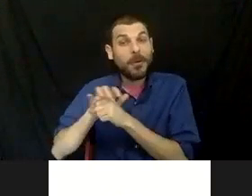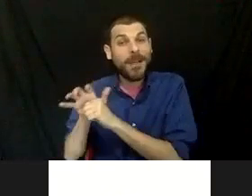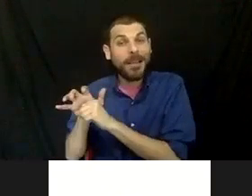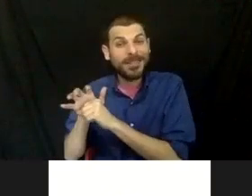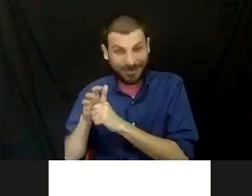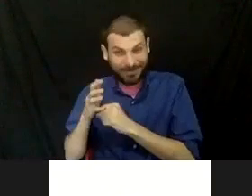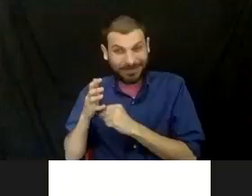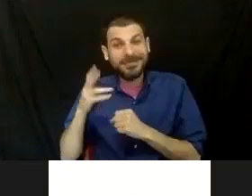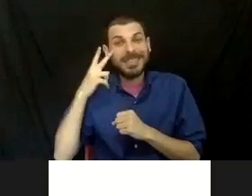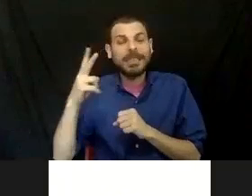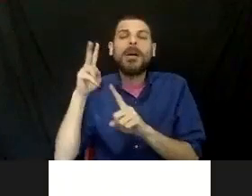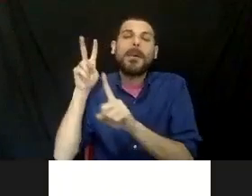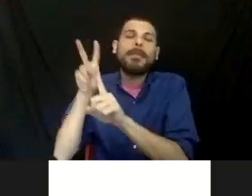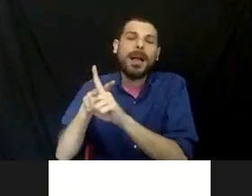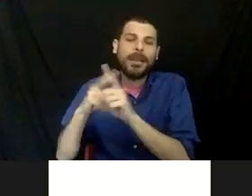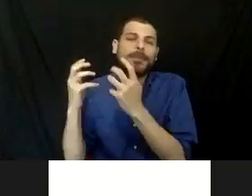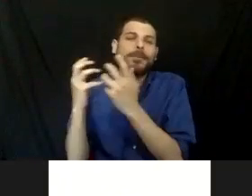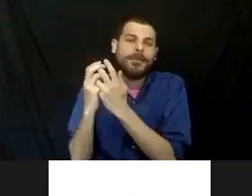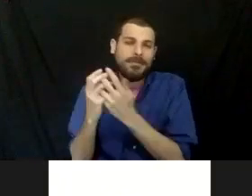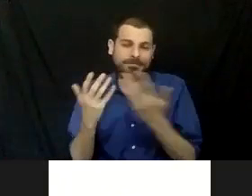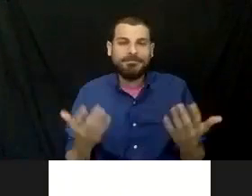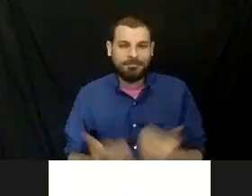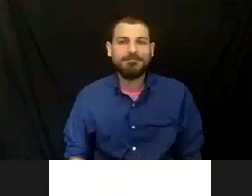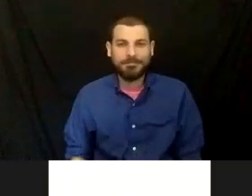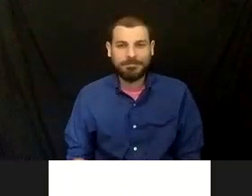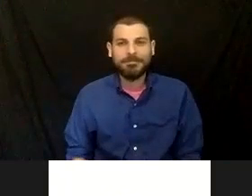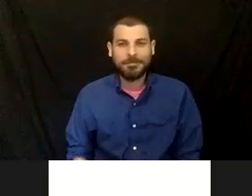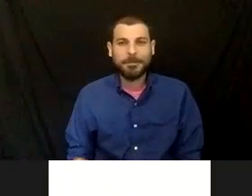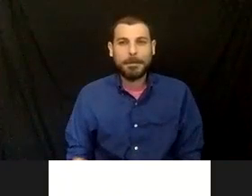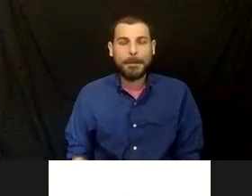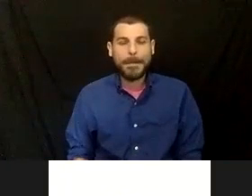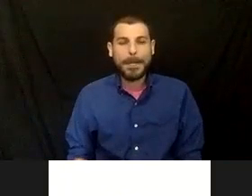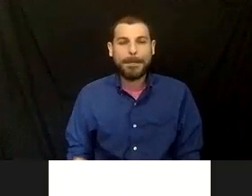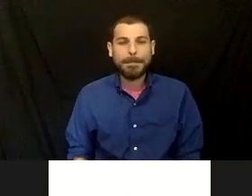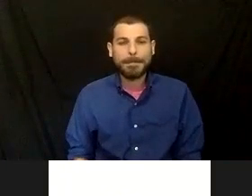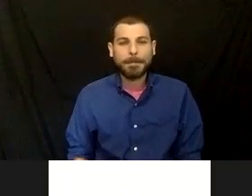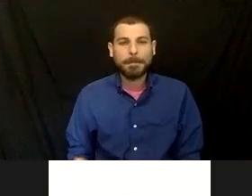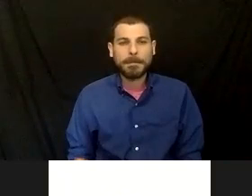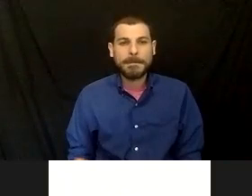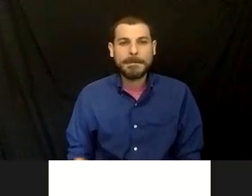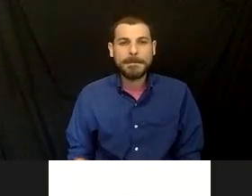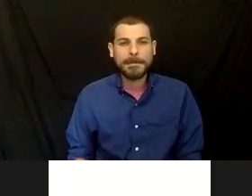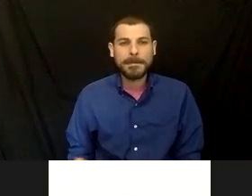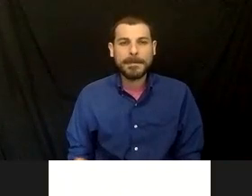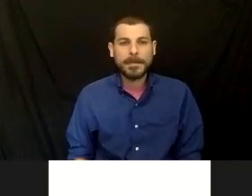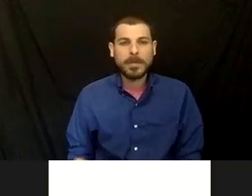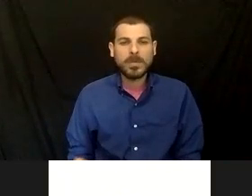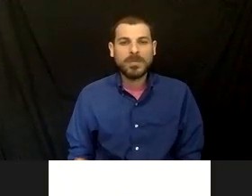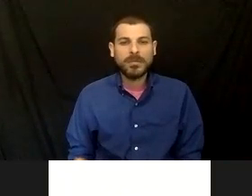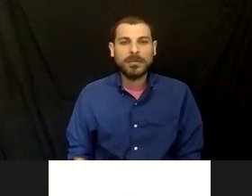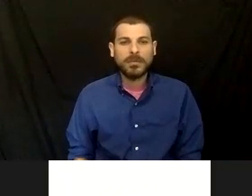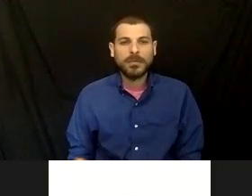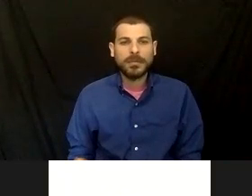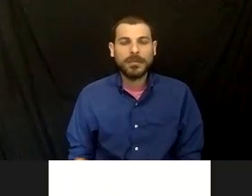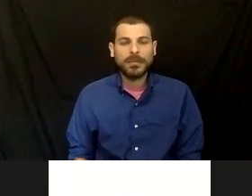to COVID-19 by the unemployment department. Let's see, if